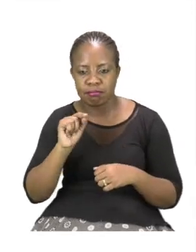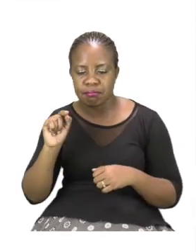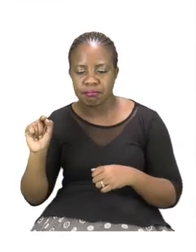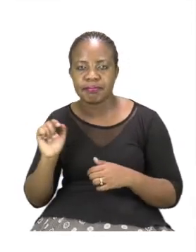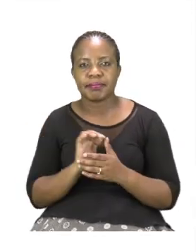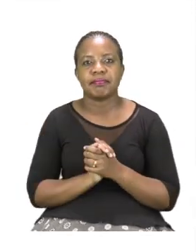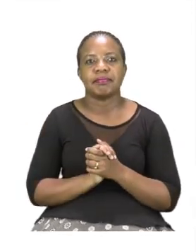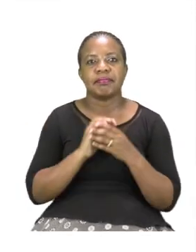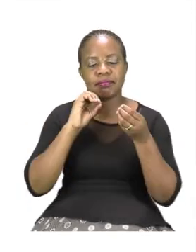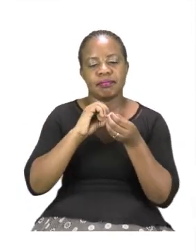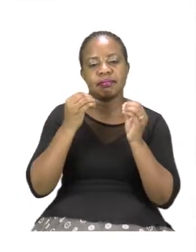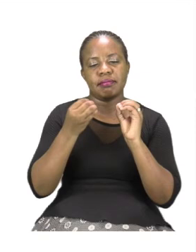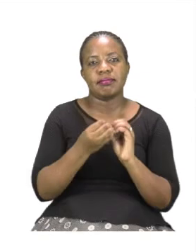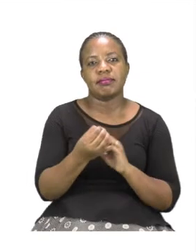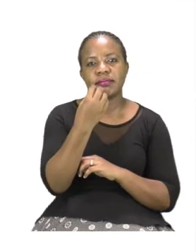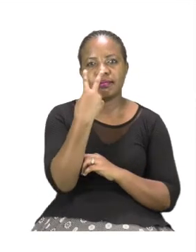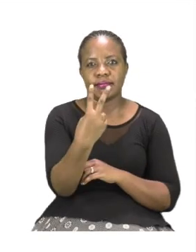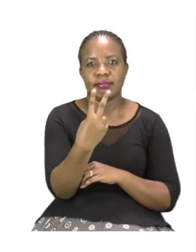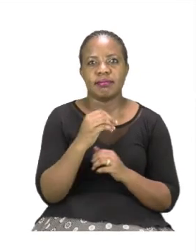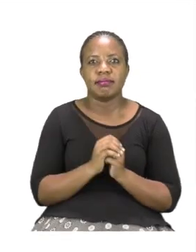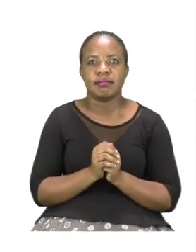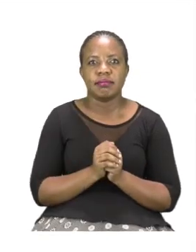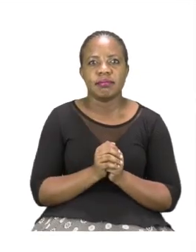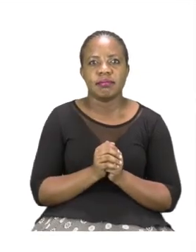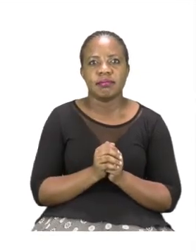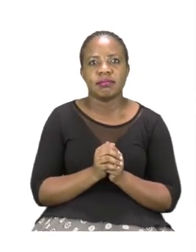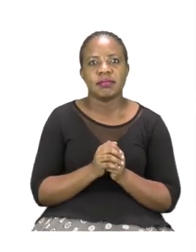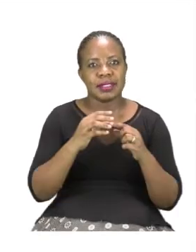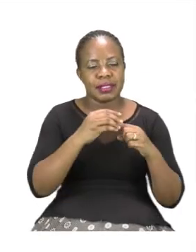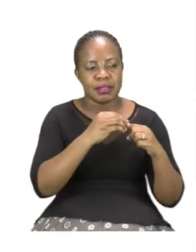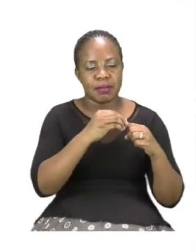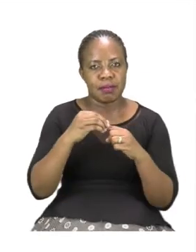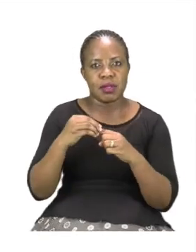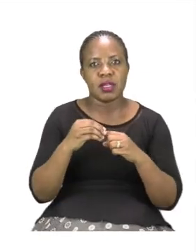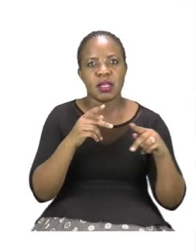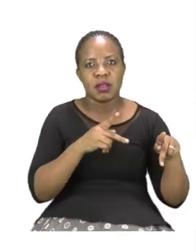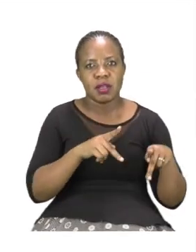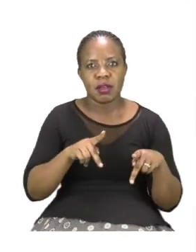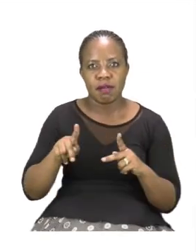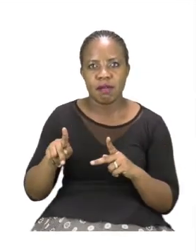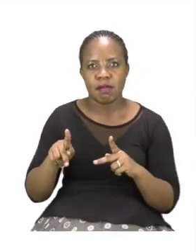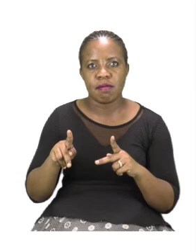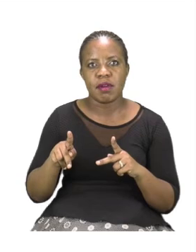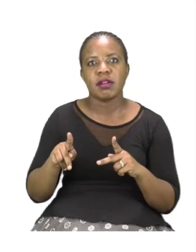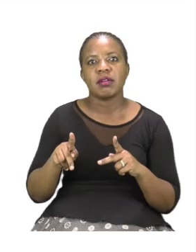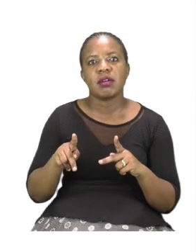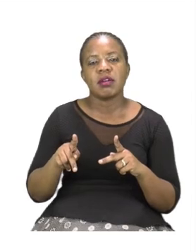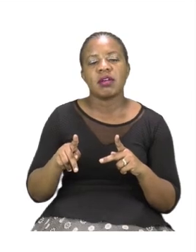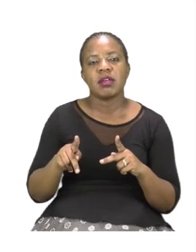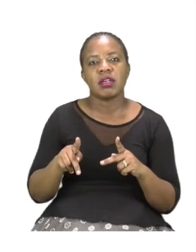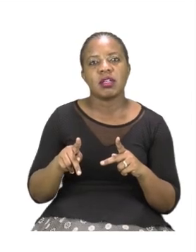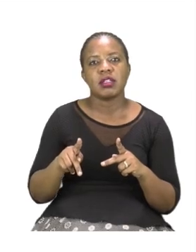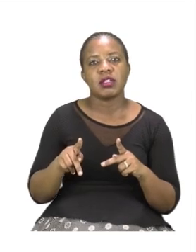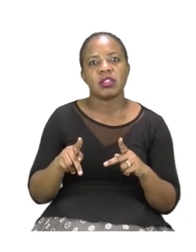The second one says, what is the special event in the